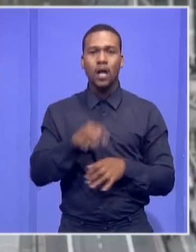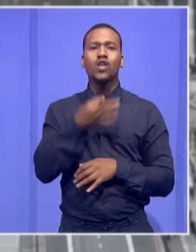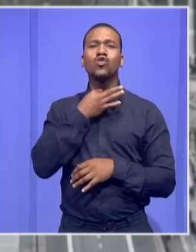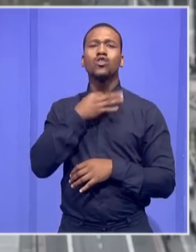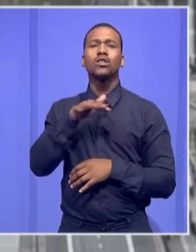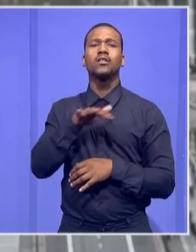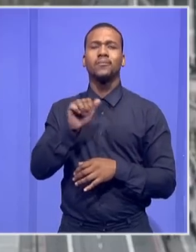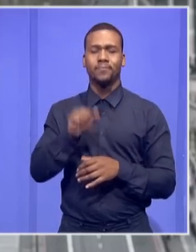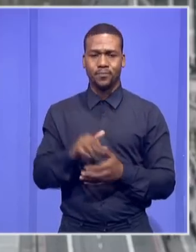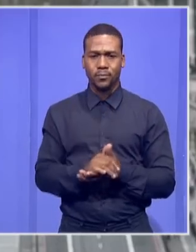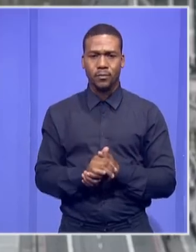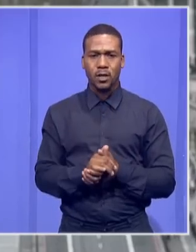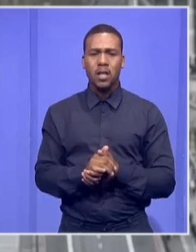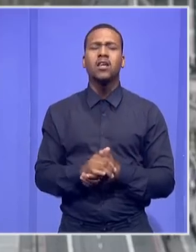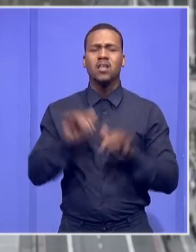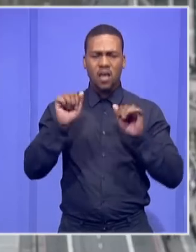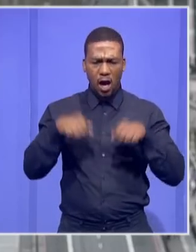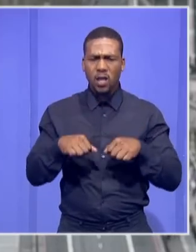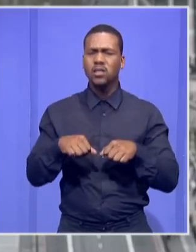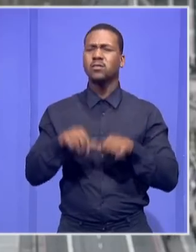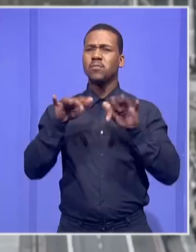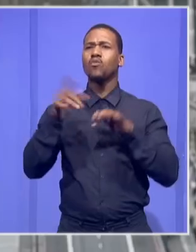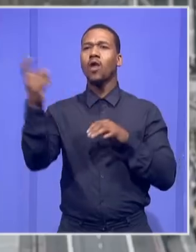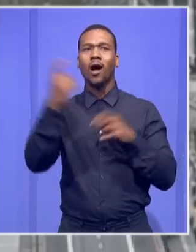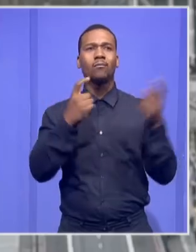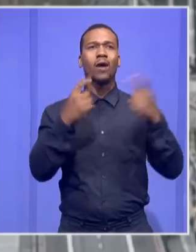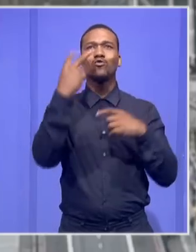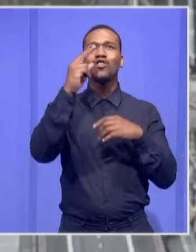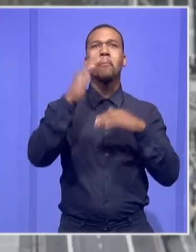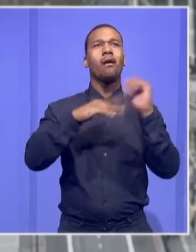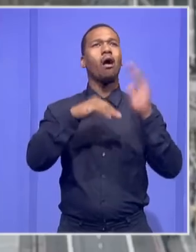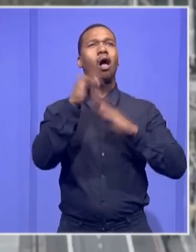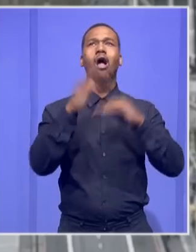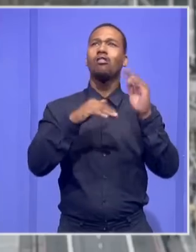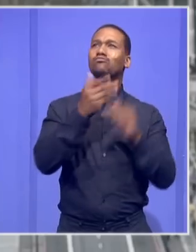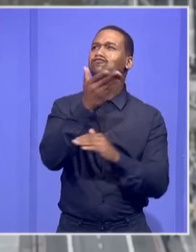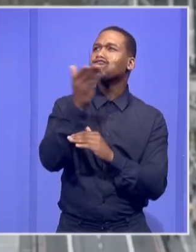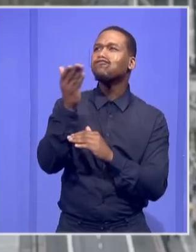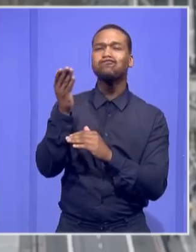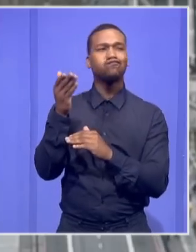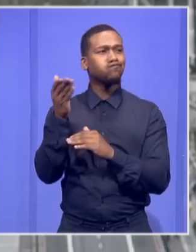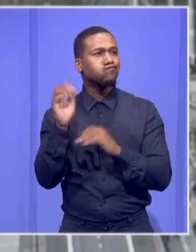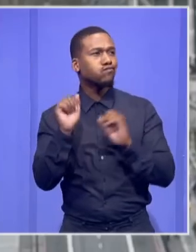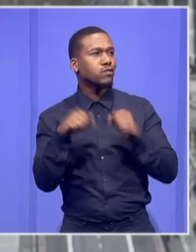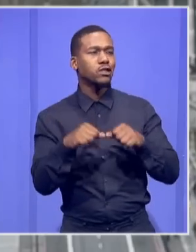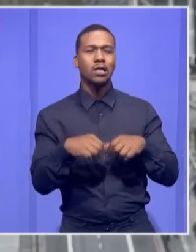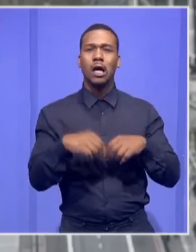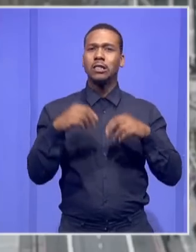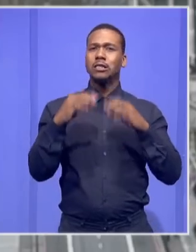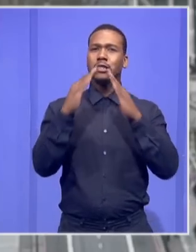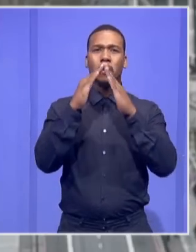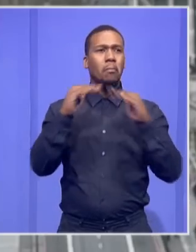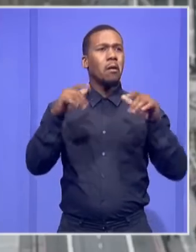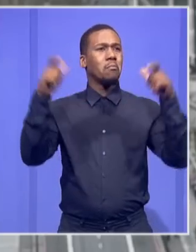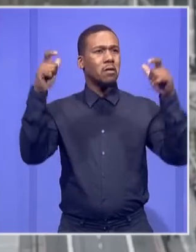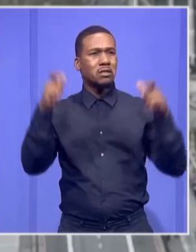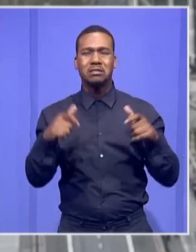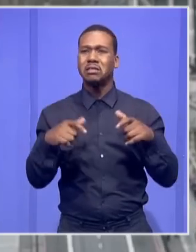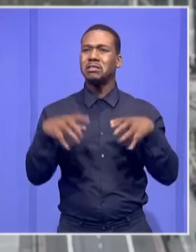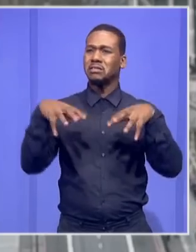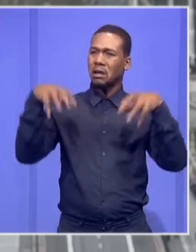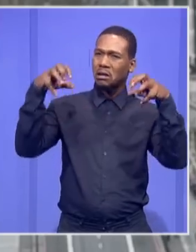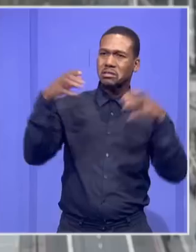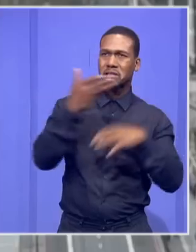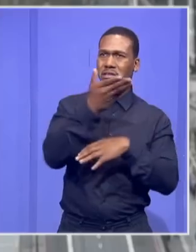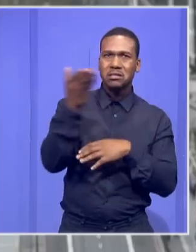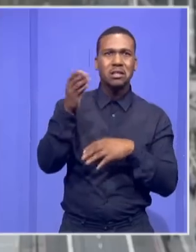come here to see Buckingham Palace, but also, of course, there are palaces and castles around the country. And so that is a huge